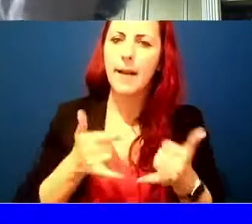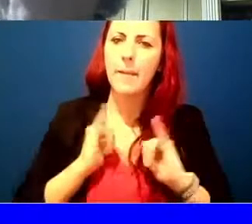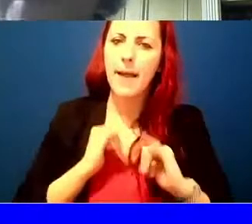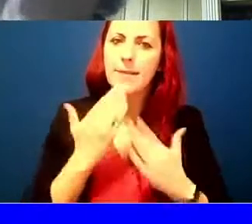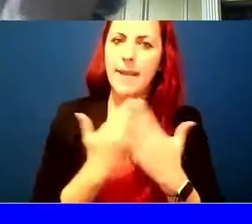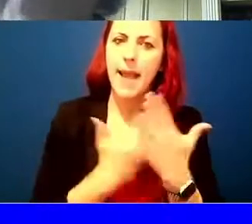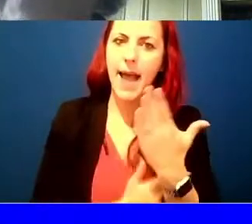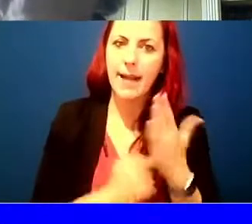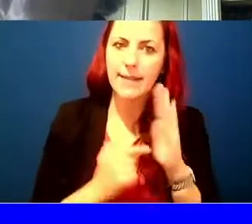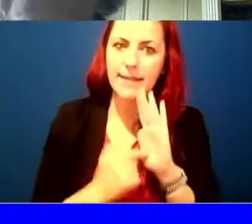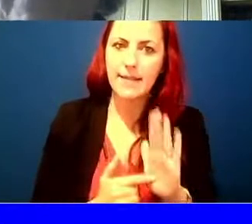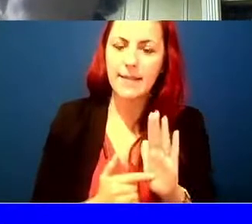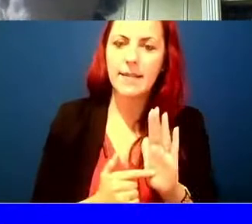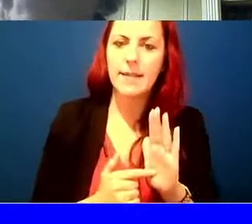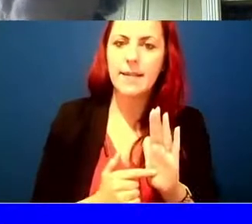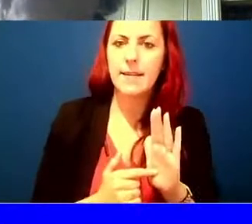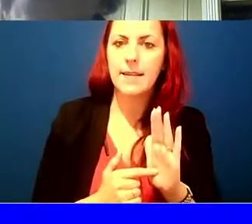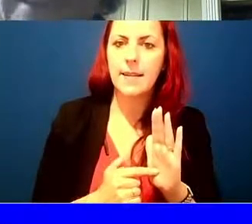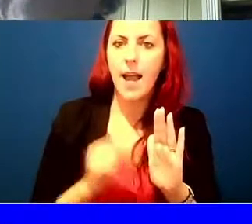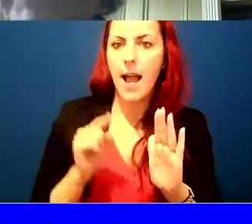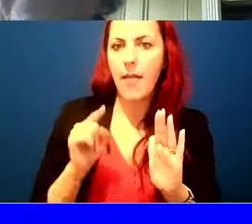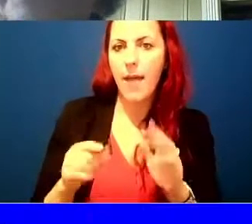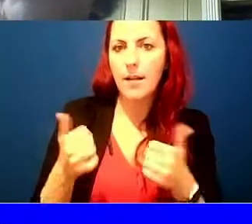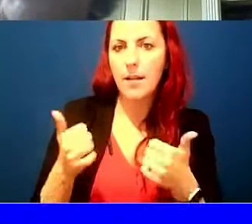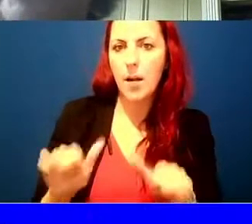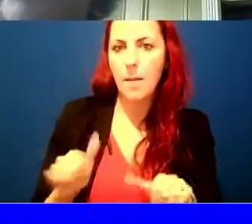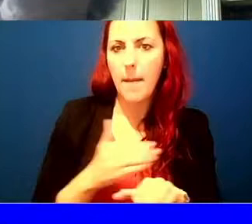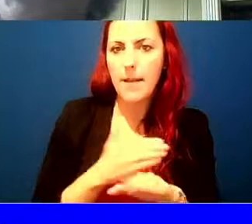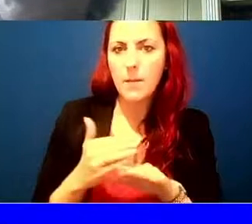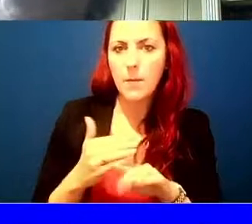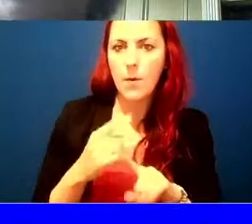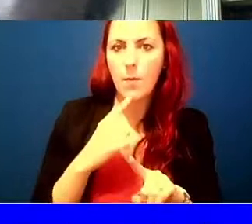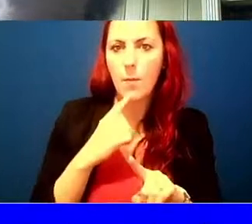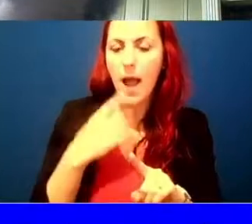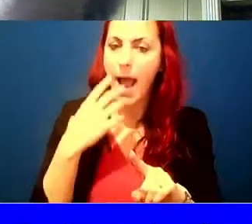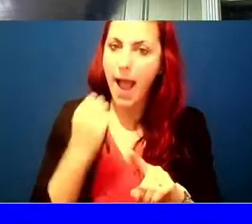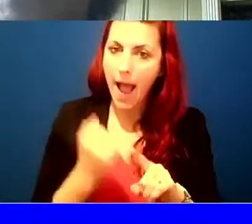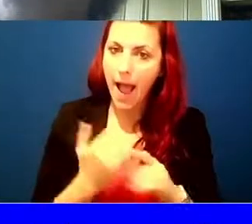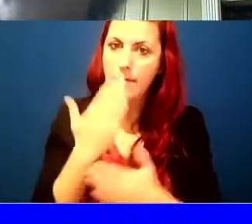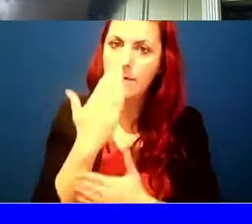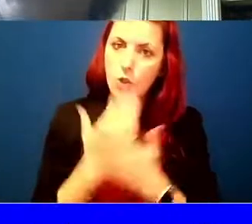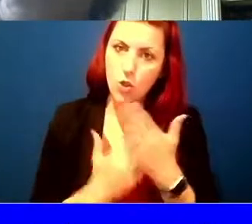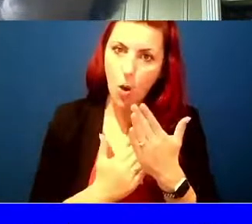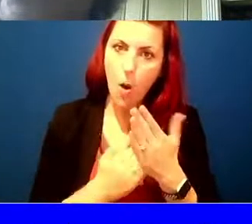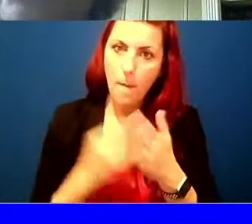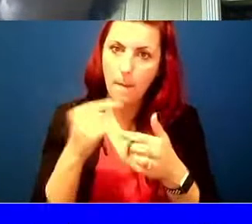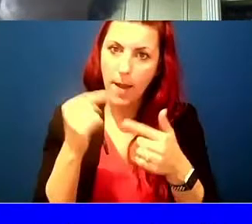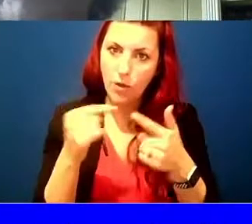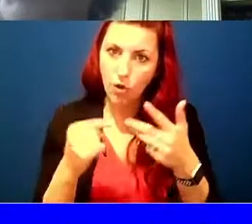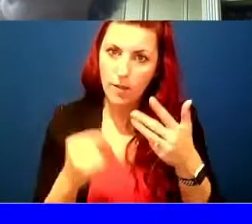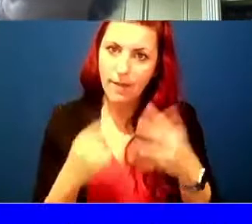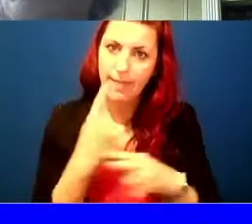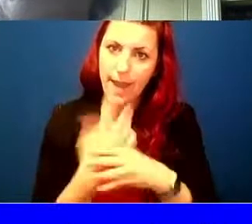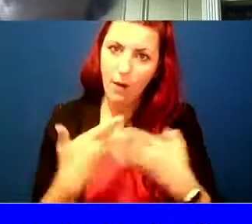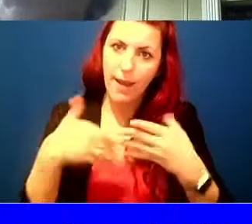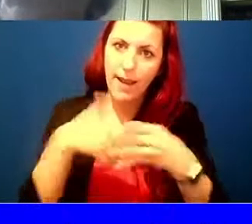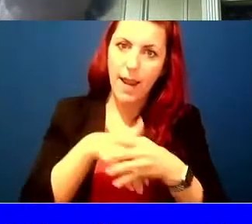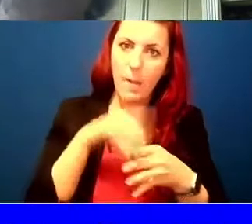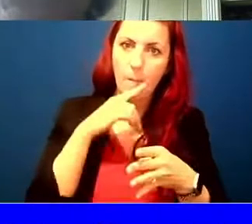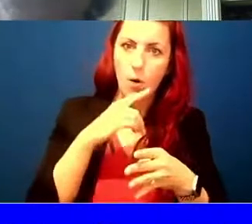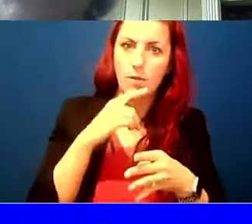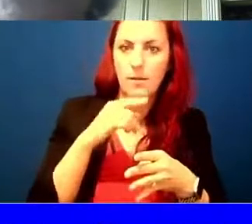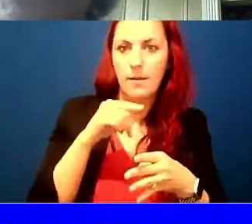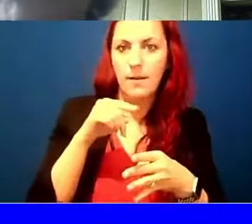we badly need its commencement because it has mechanisms there in it. But if we had that fully commenced during